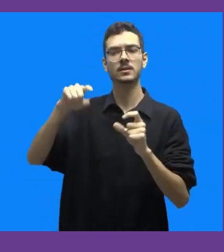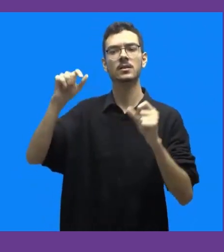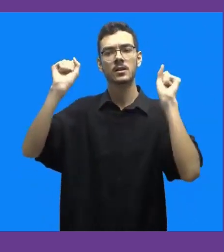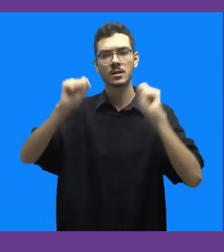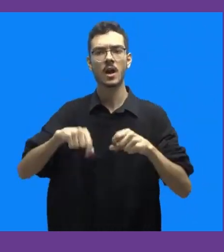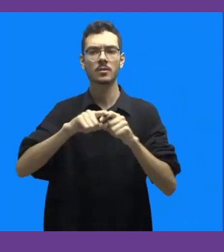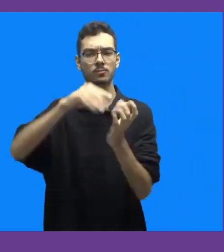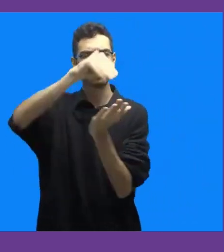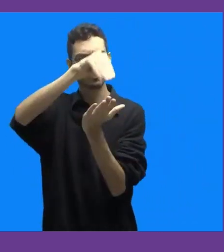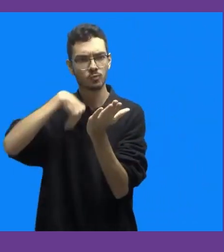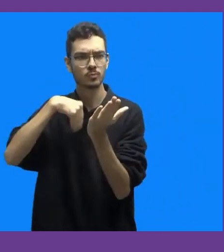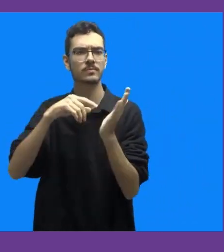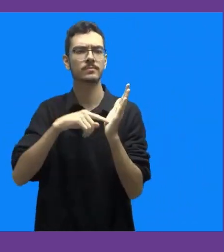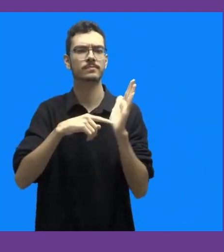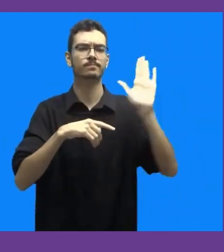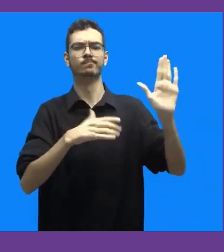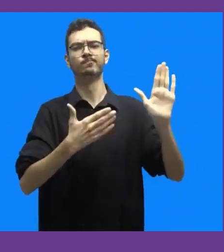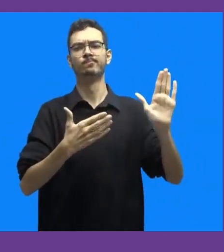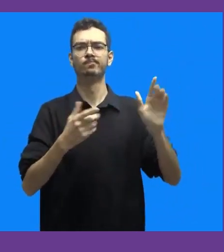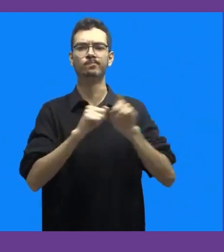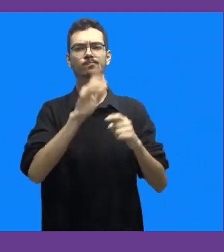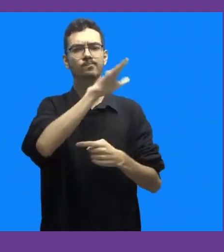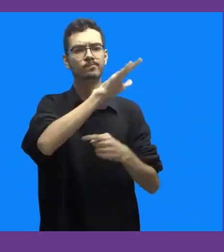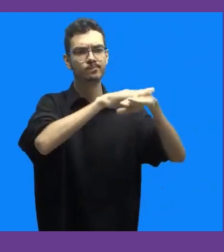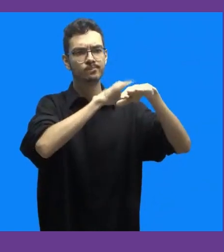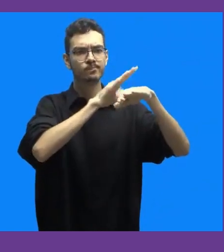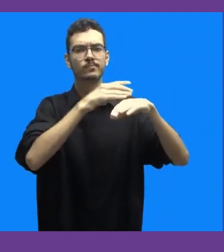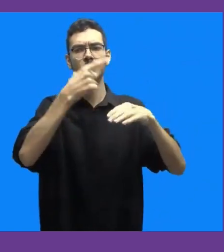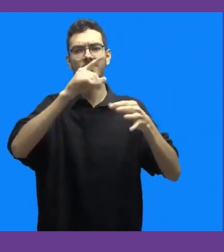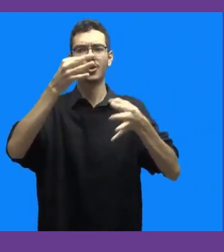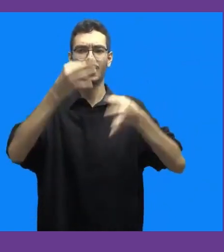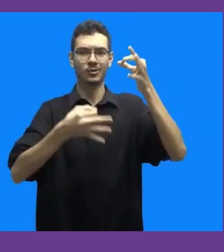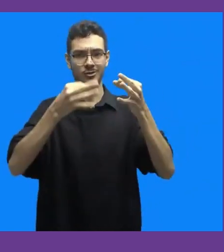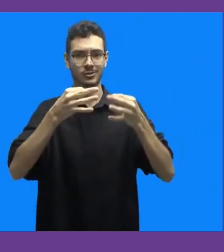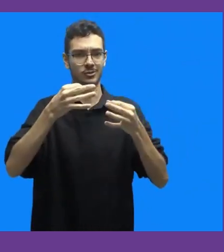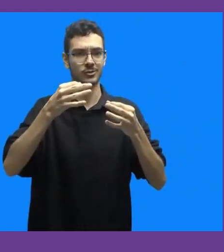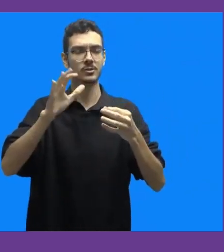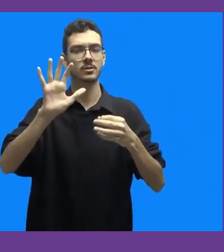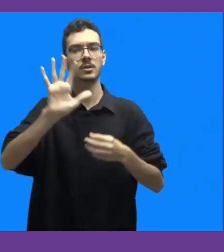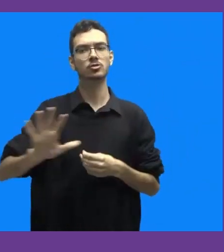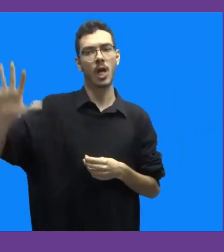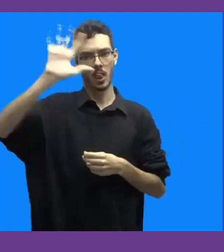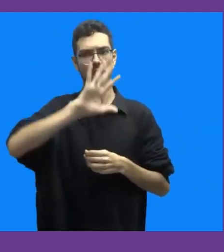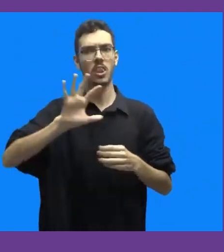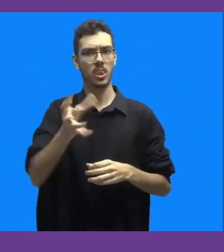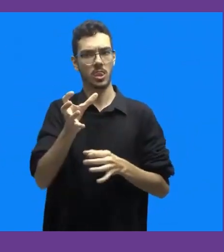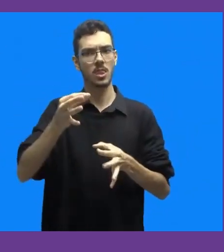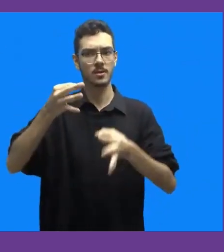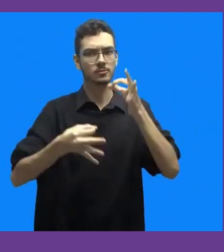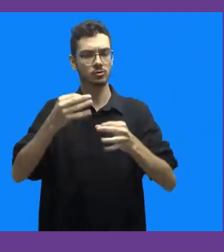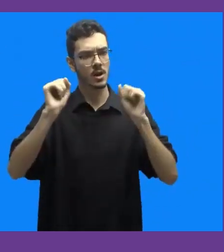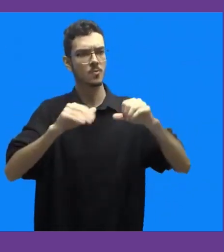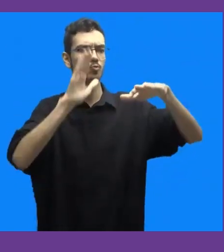what roles should the universities play in all this new situation? How do you see it?